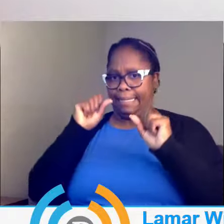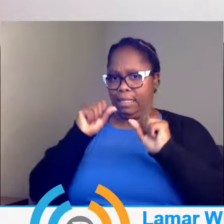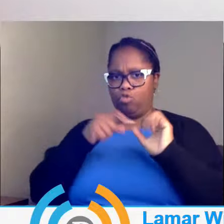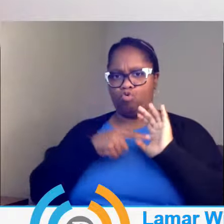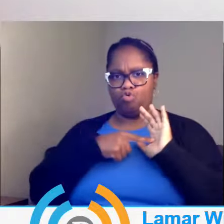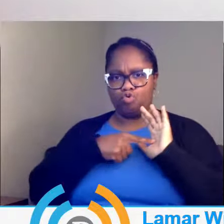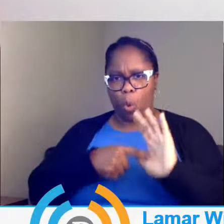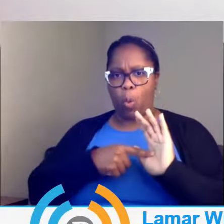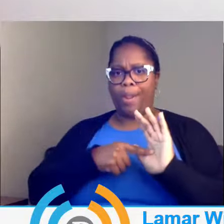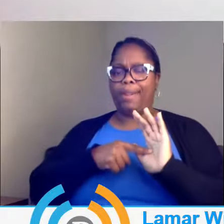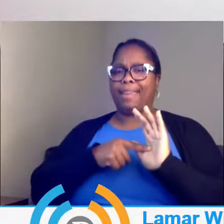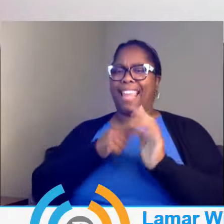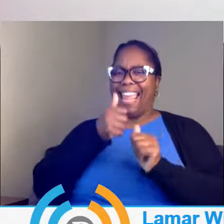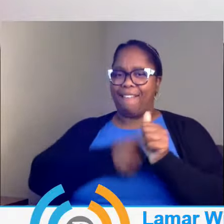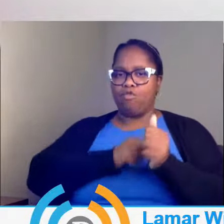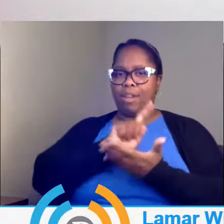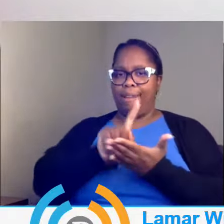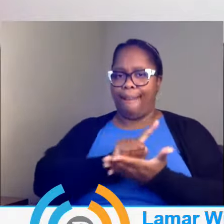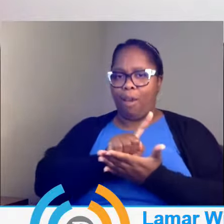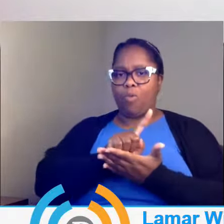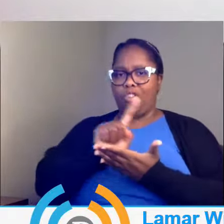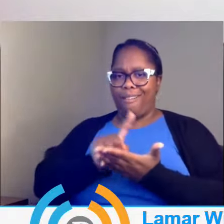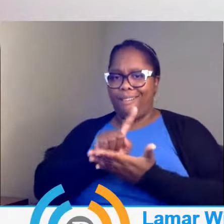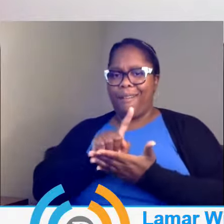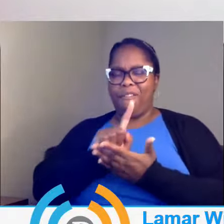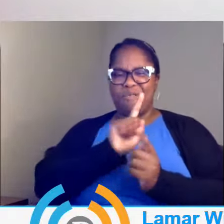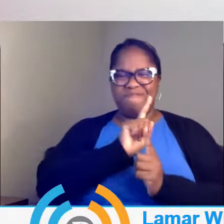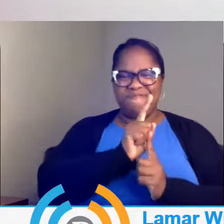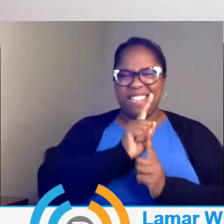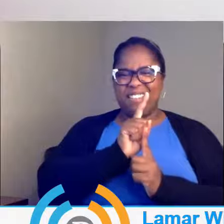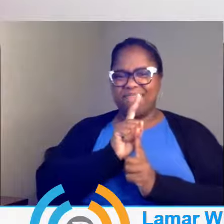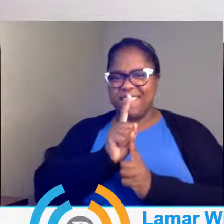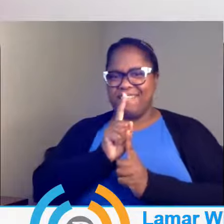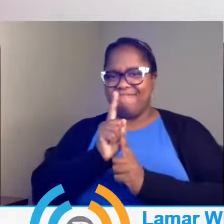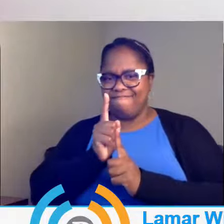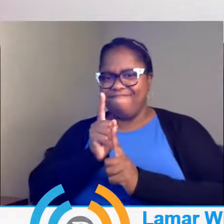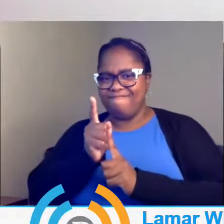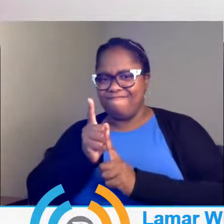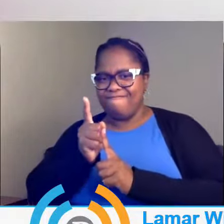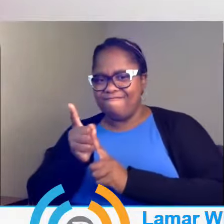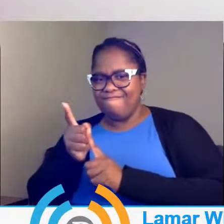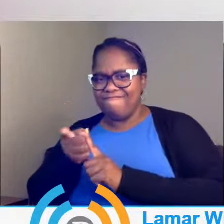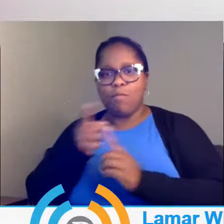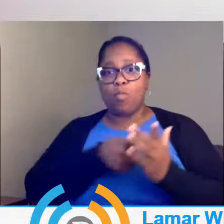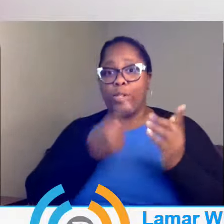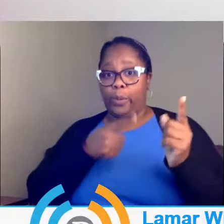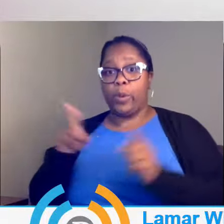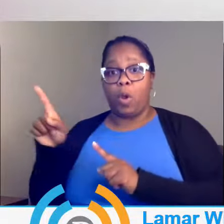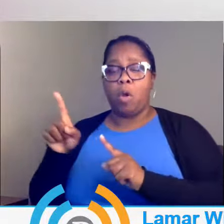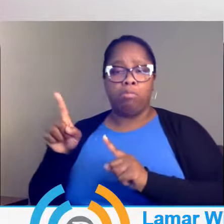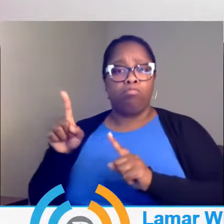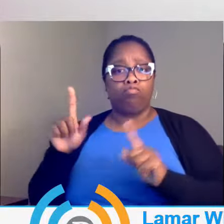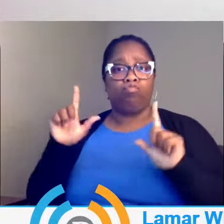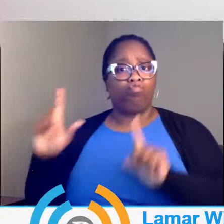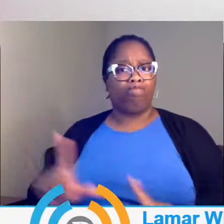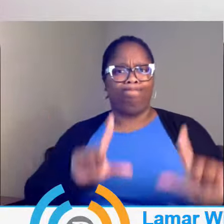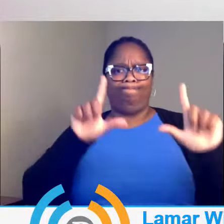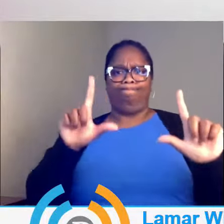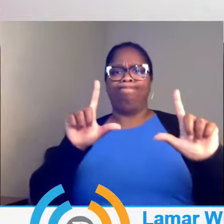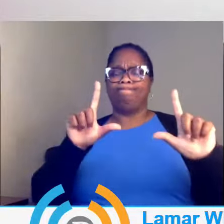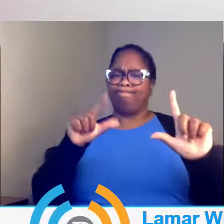hour by hour, like minute by minute, what's going on. I will say that uh,